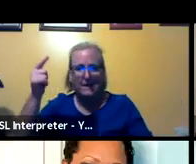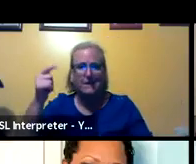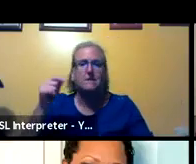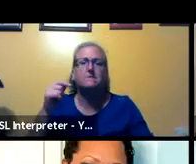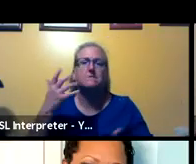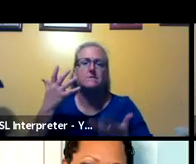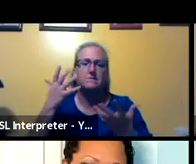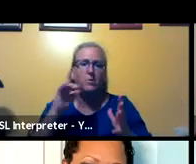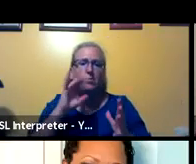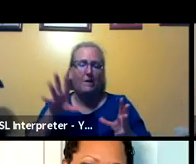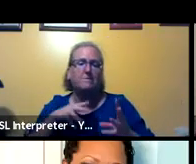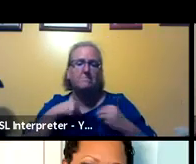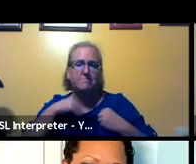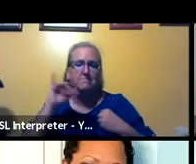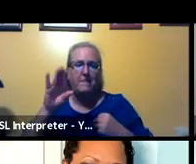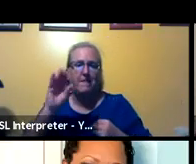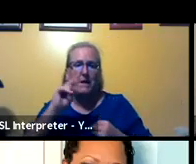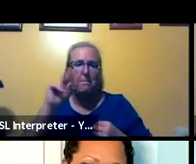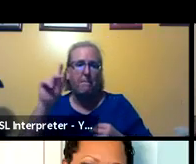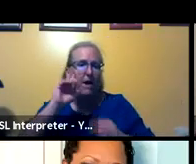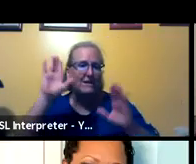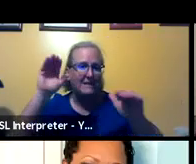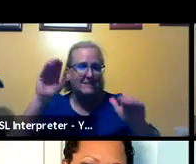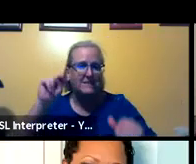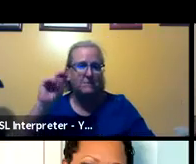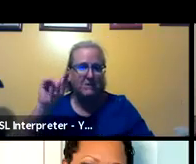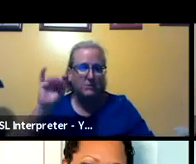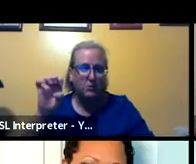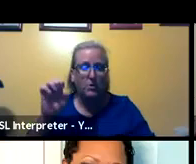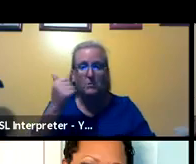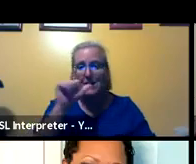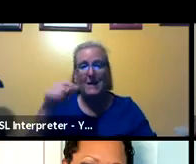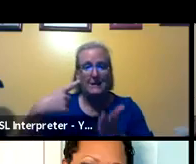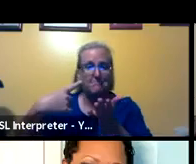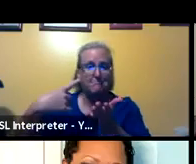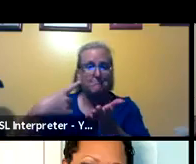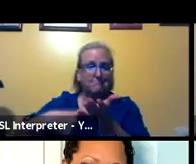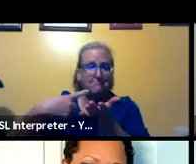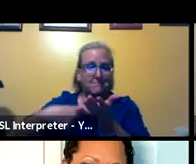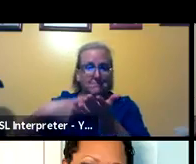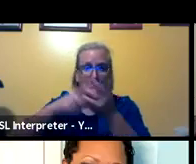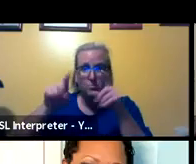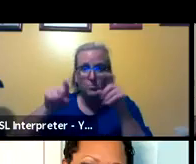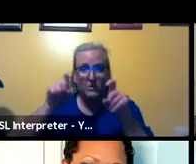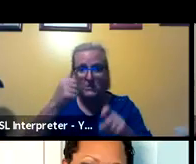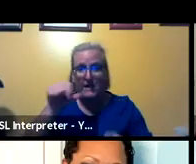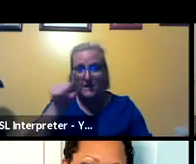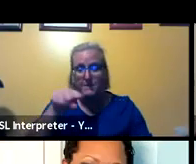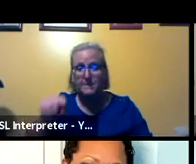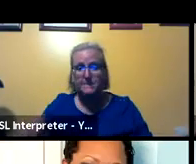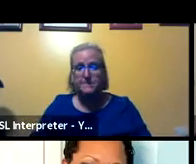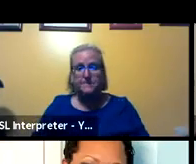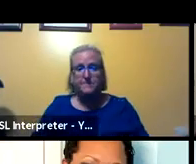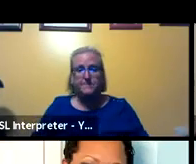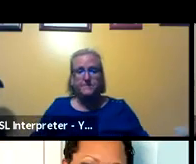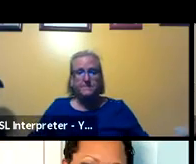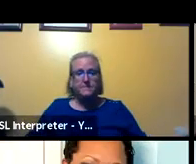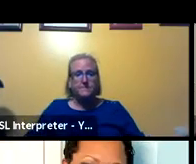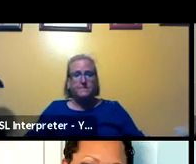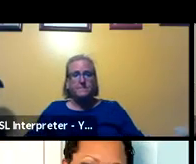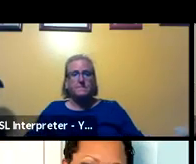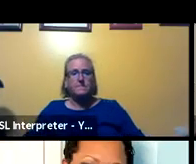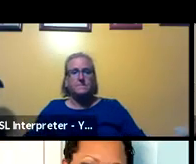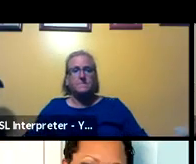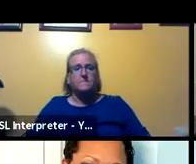seconded that we adopt the bond anticipation note. Is there any discussion or questions on this? Chuck, I have one